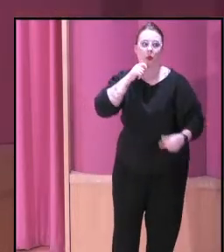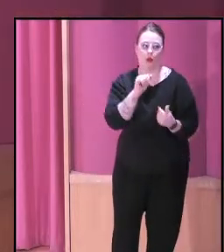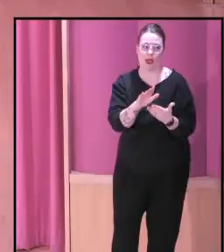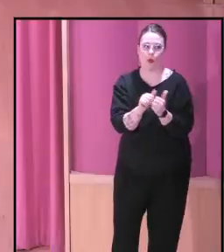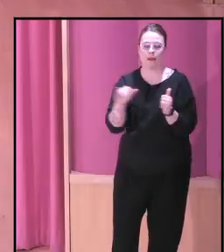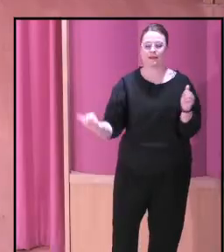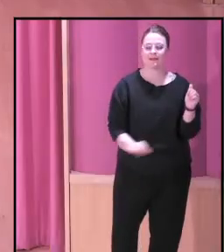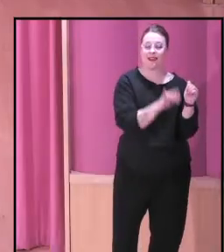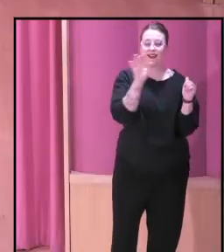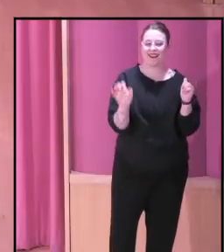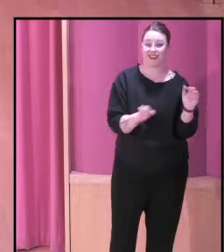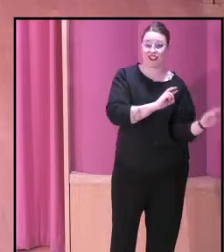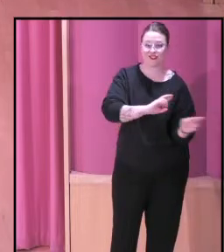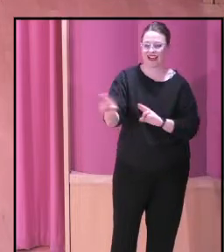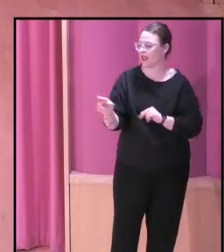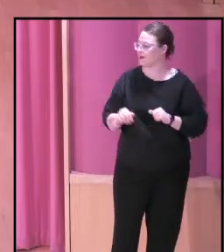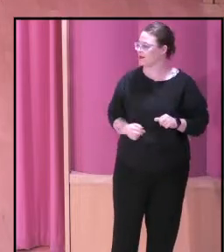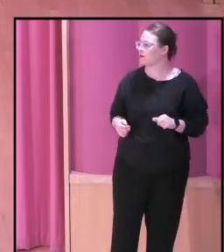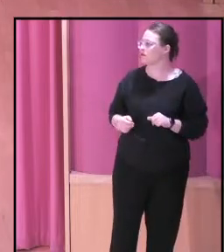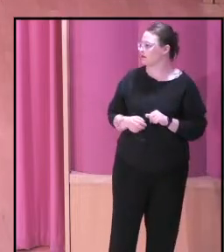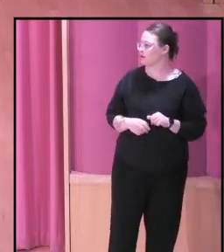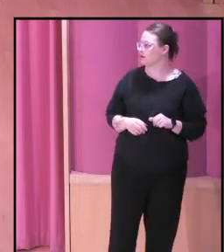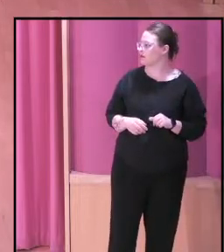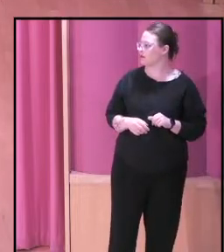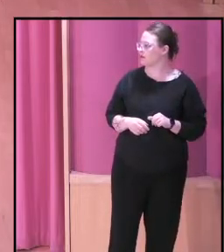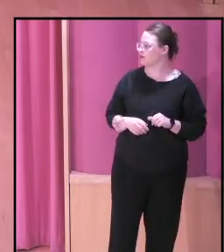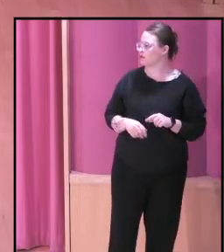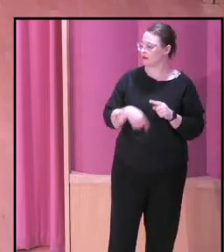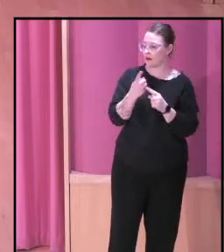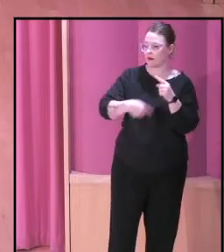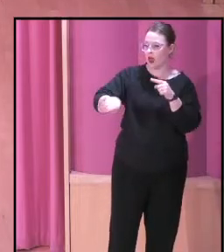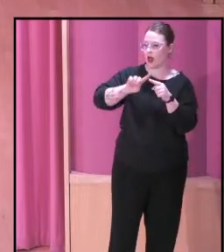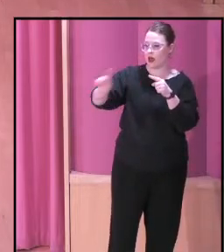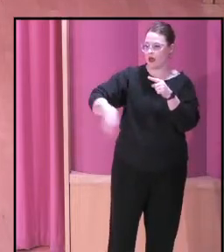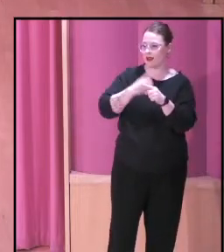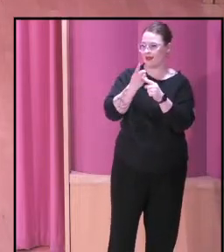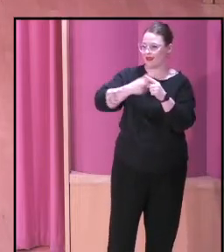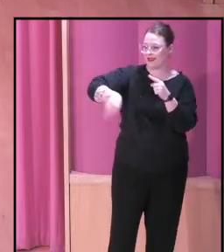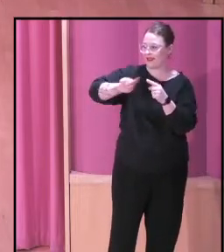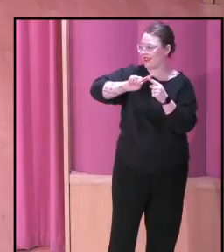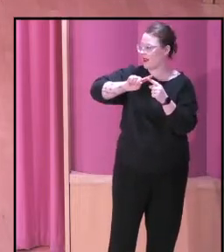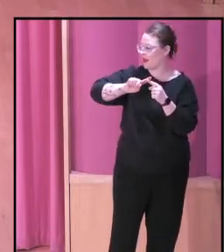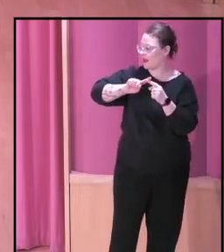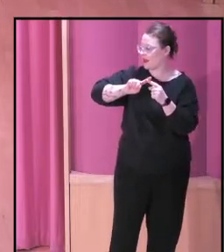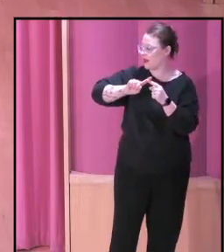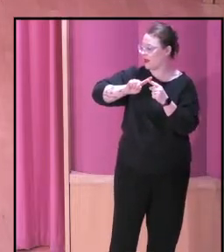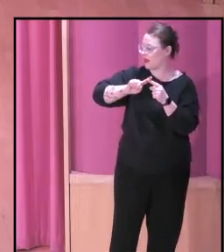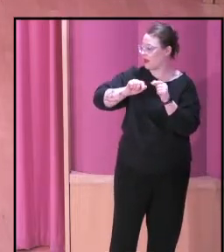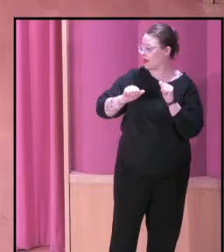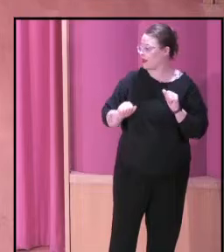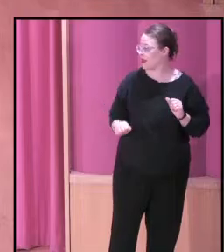style. So I'll start in one direction, switch it up, and the style.